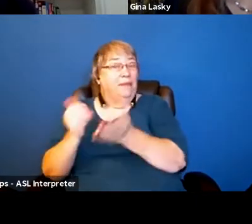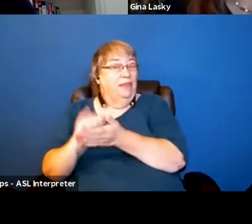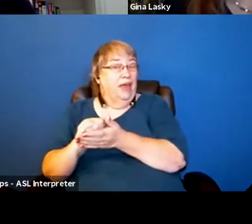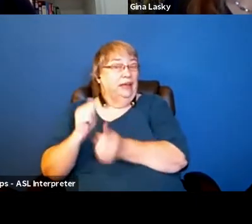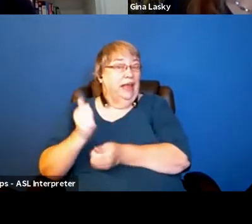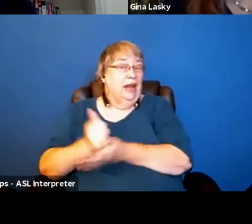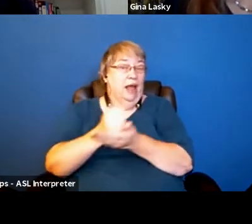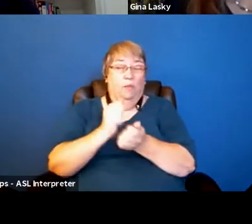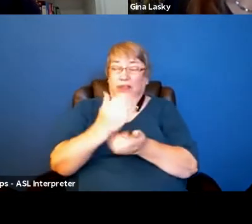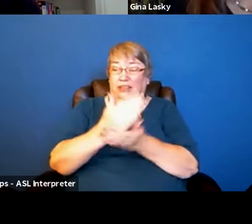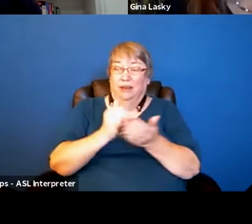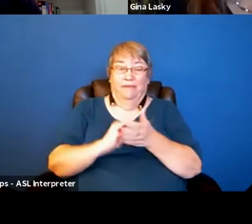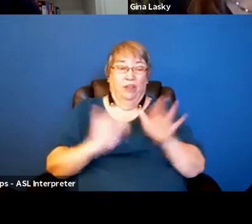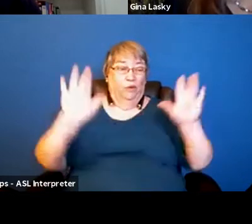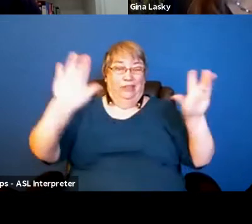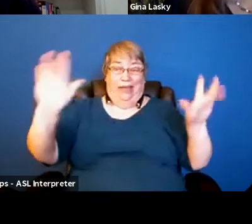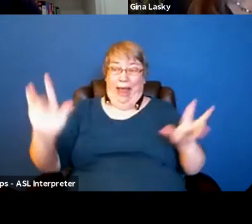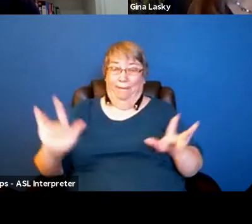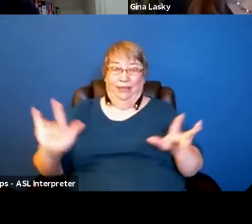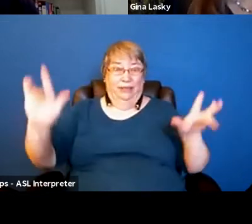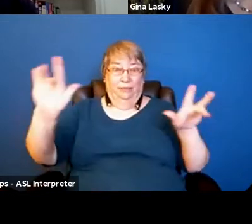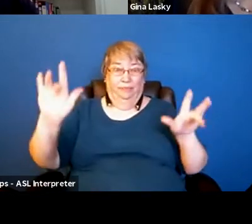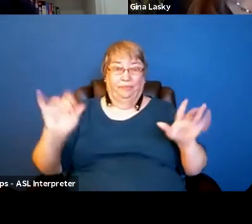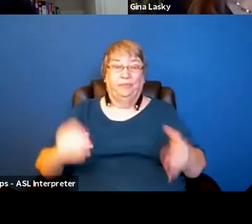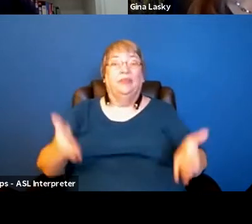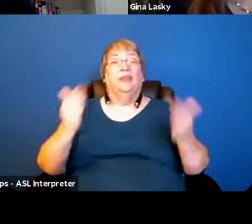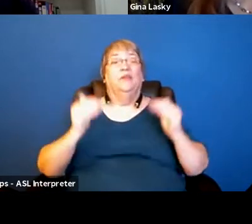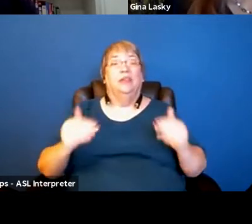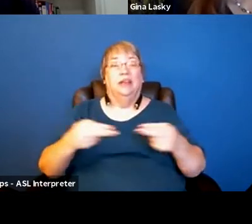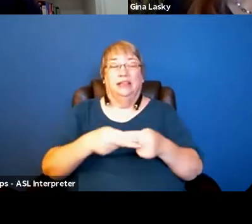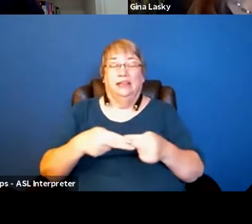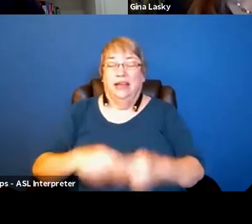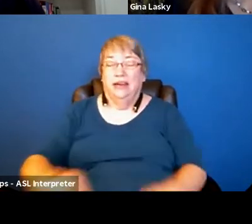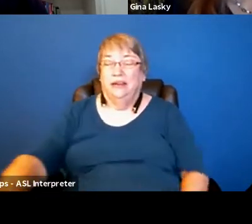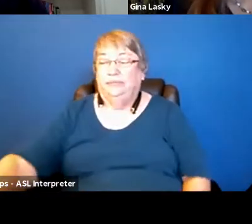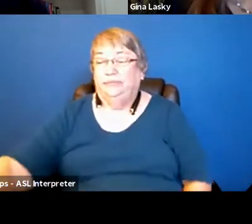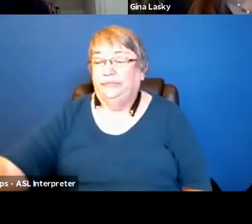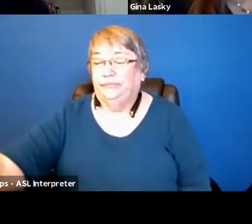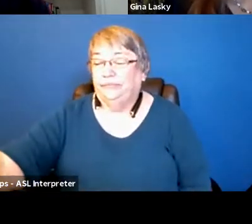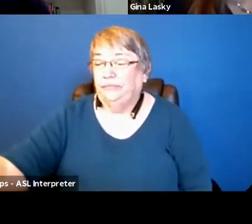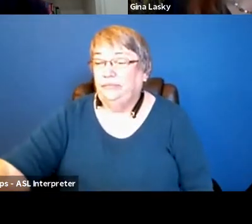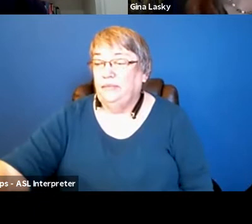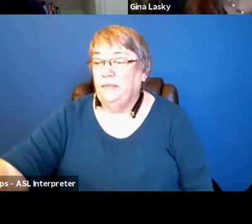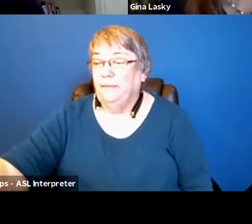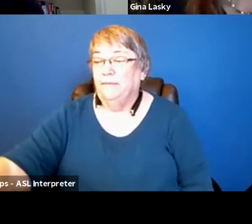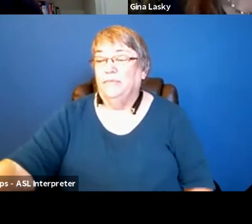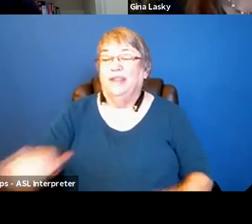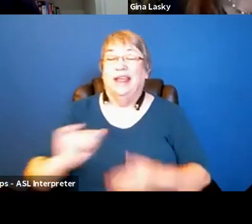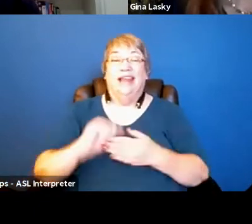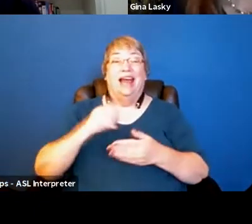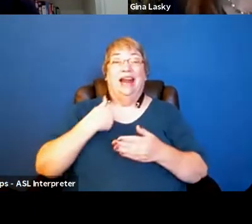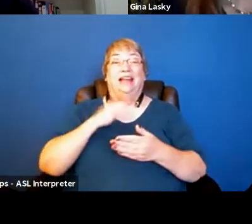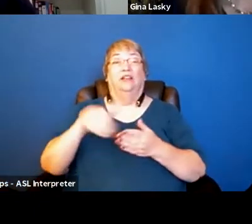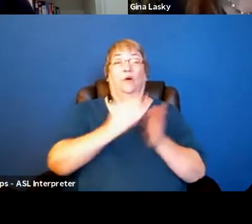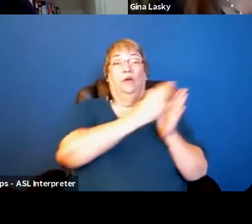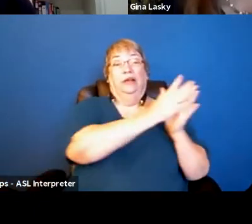in this map. So moving to the next slide, to map the continuum of services, we primarily